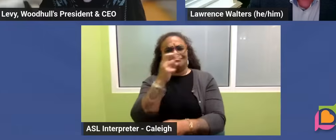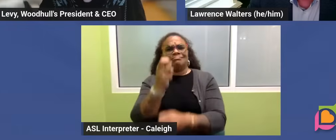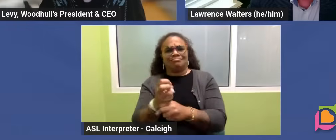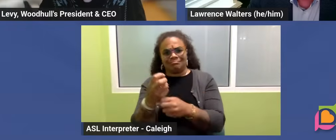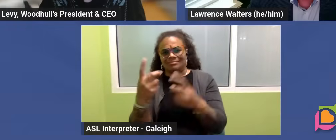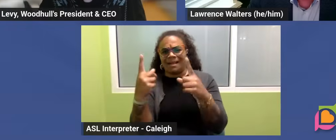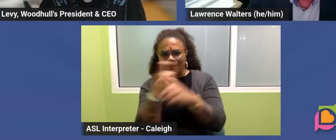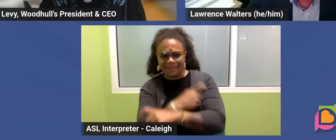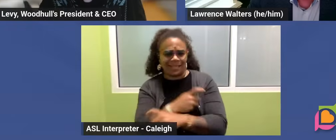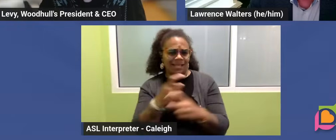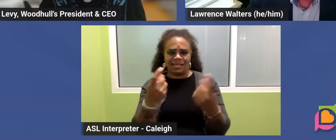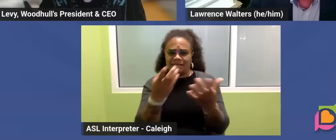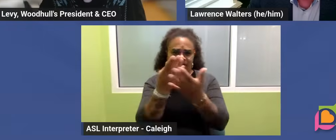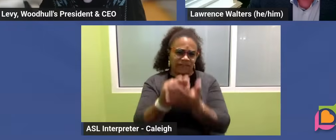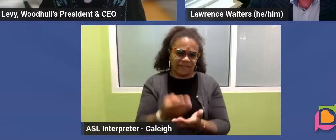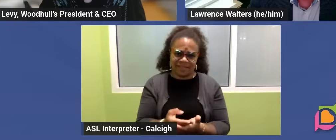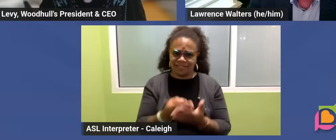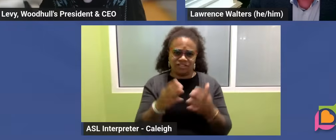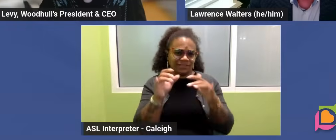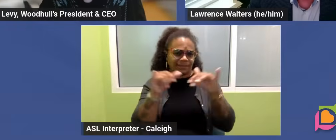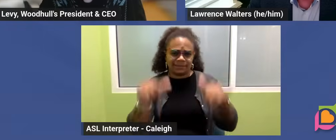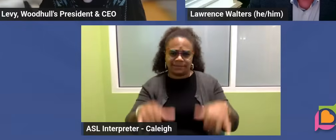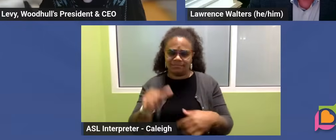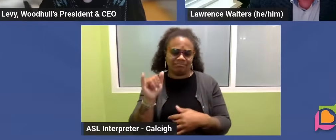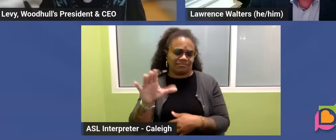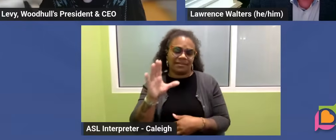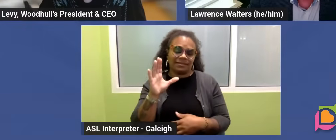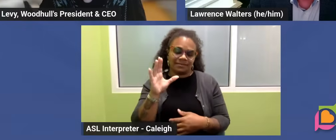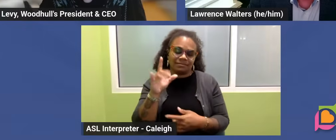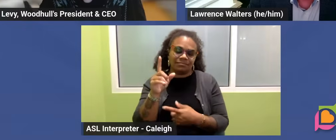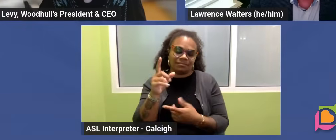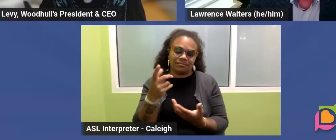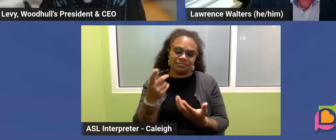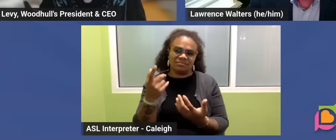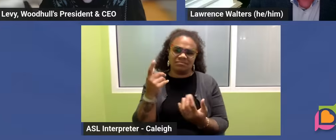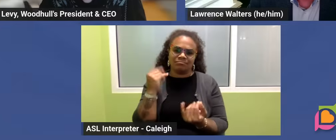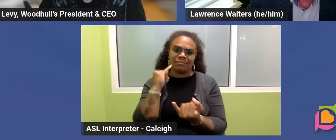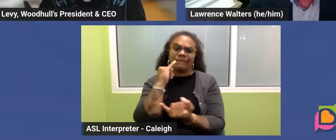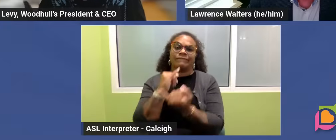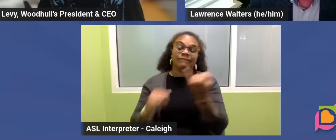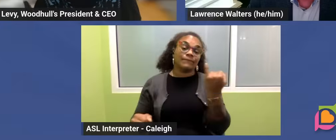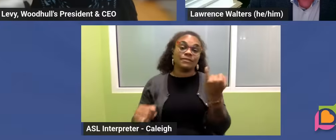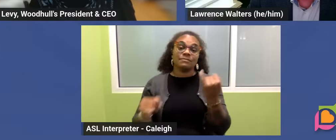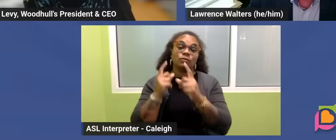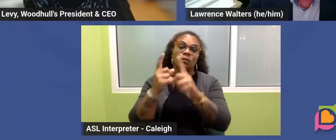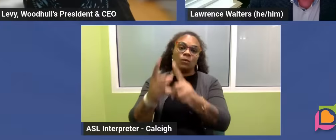ultimately designed to allow for less sexual expression on the internet.